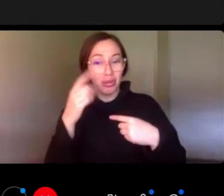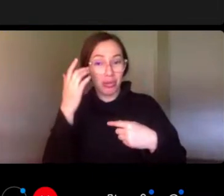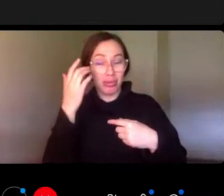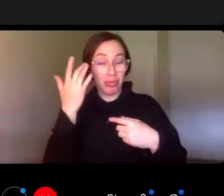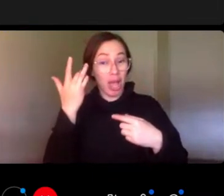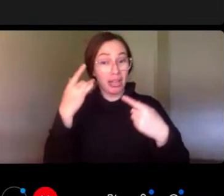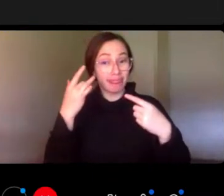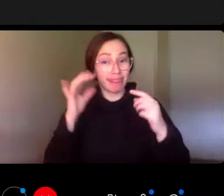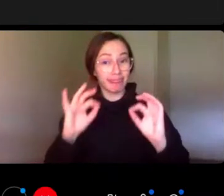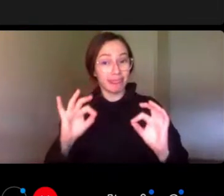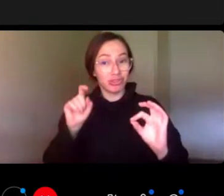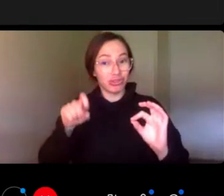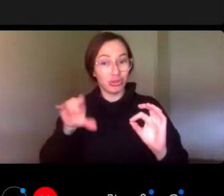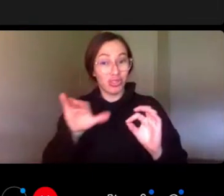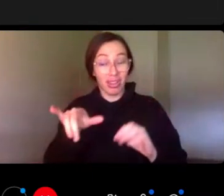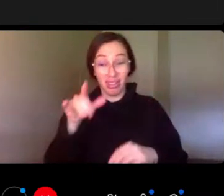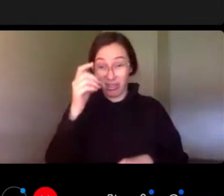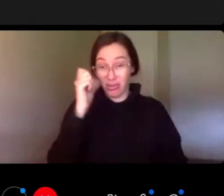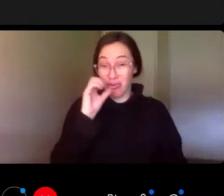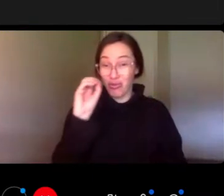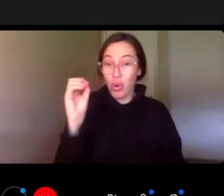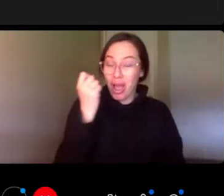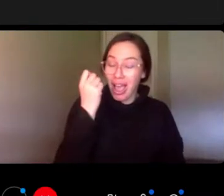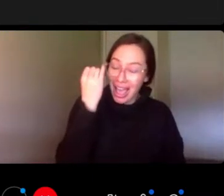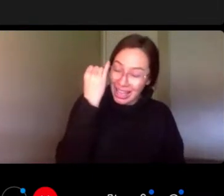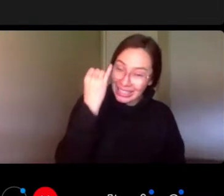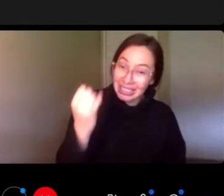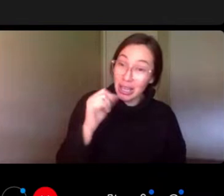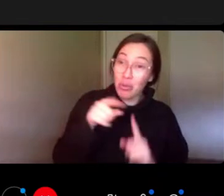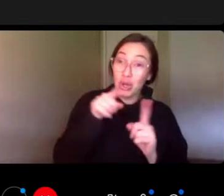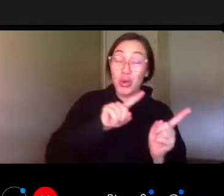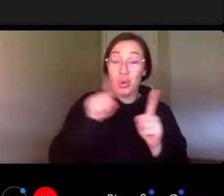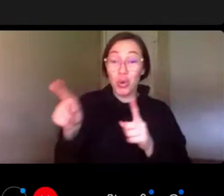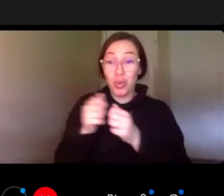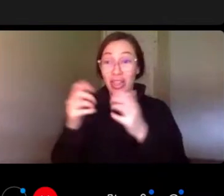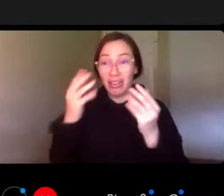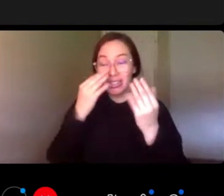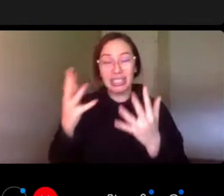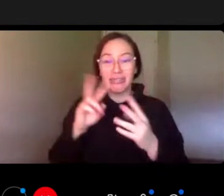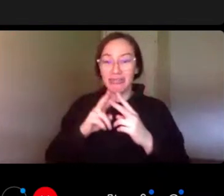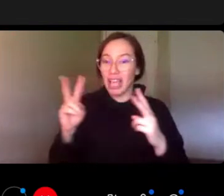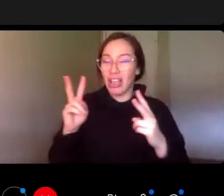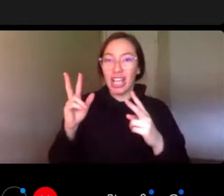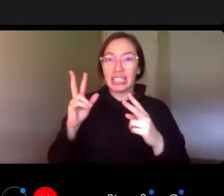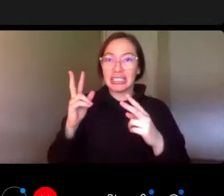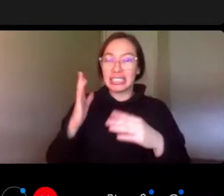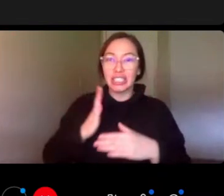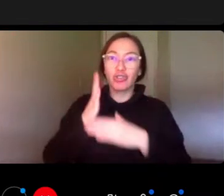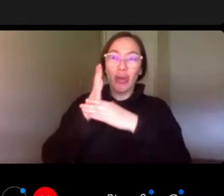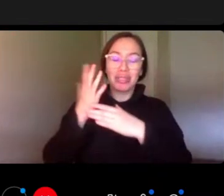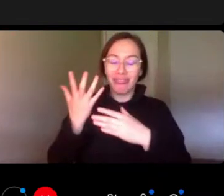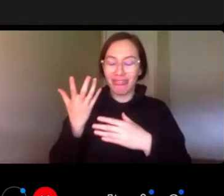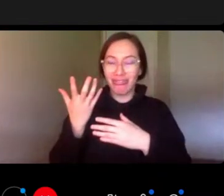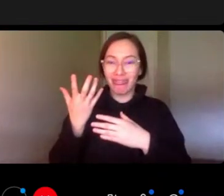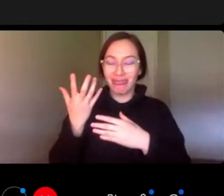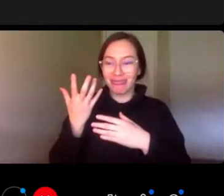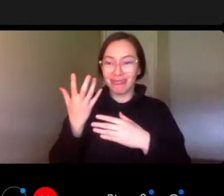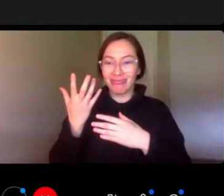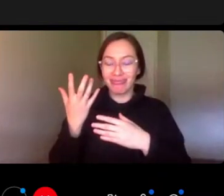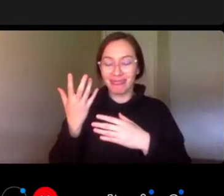Number one is you have no idea how disruptive your presence is. You don't mean to be, because you're just Bertha. You're just Dan. Come to school. You're just